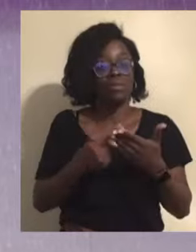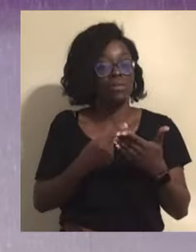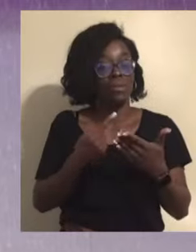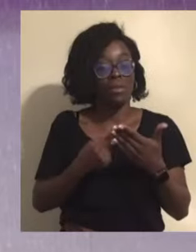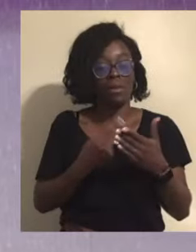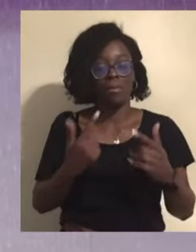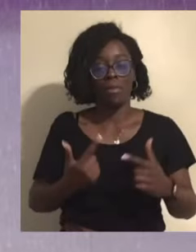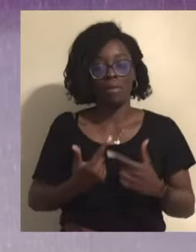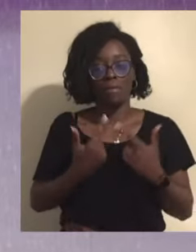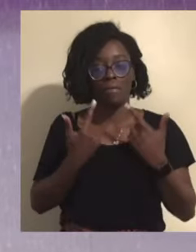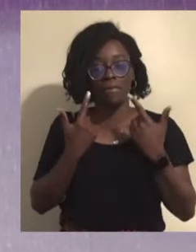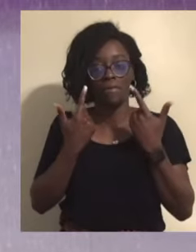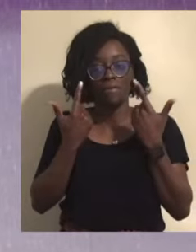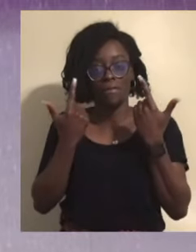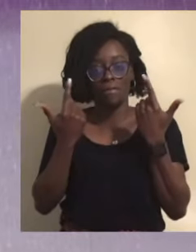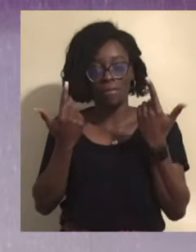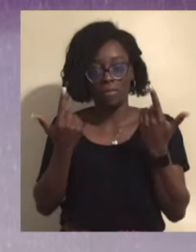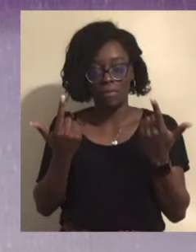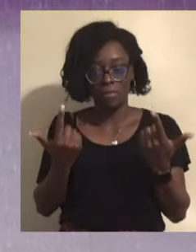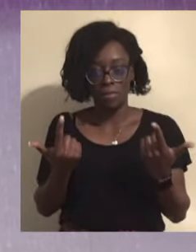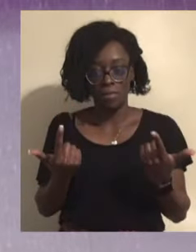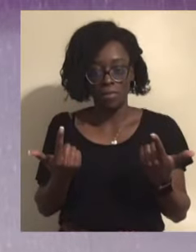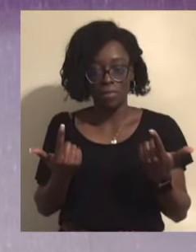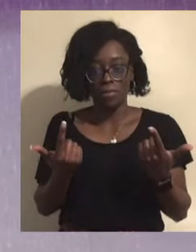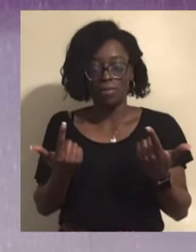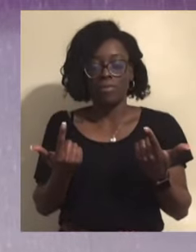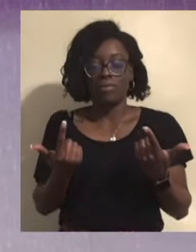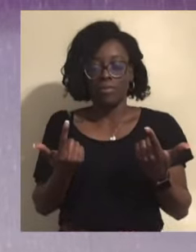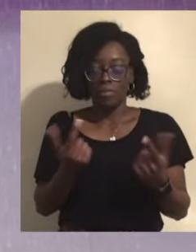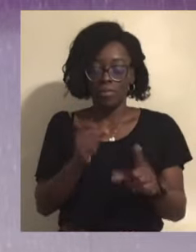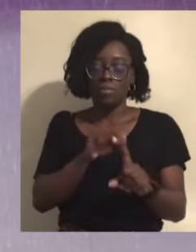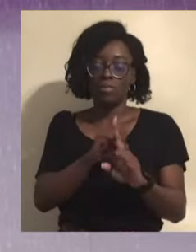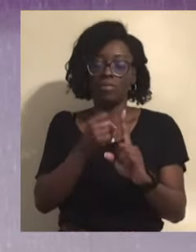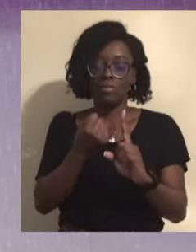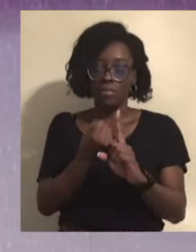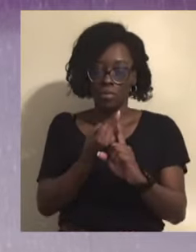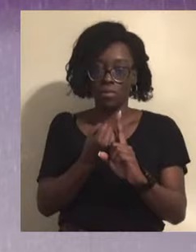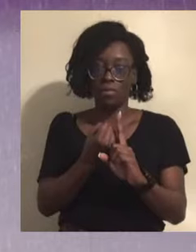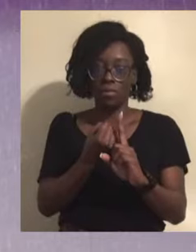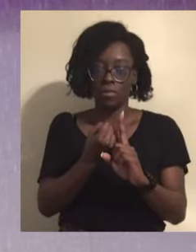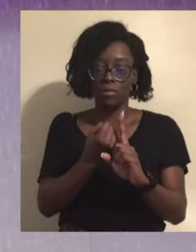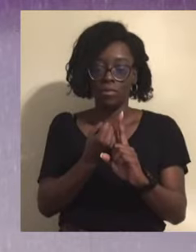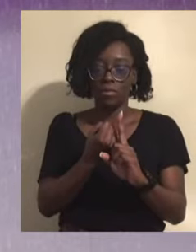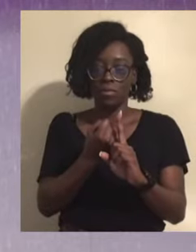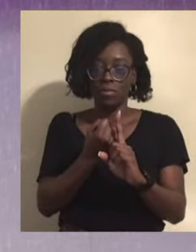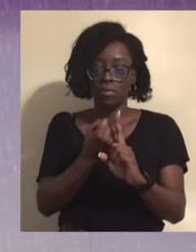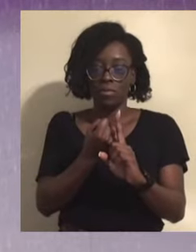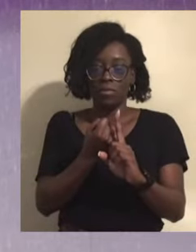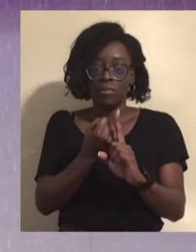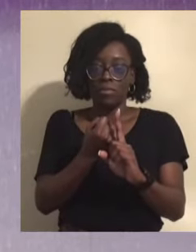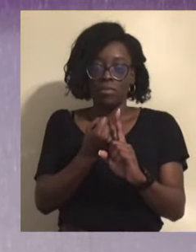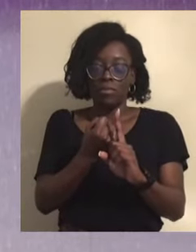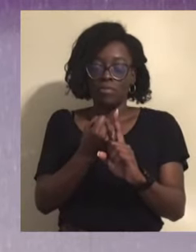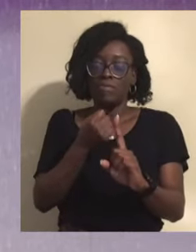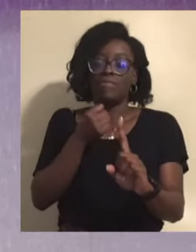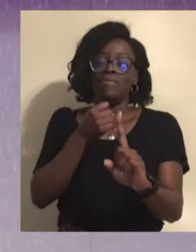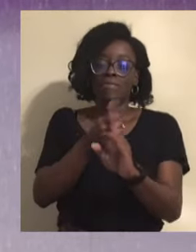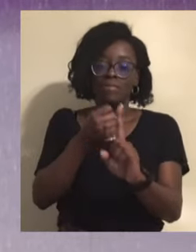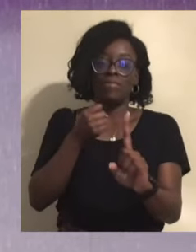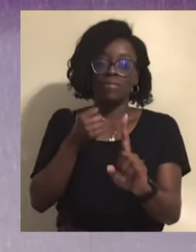and sometimes life situations seem to steal all of that away, and you're still